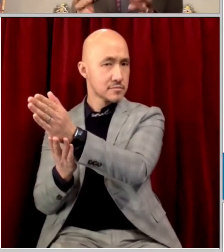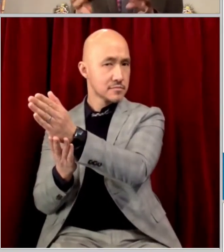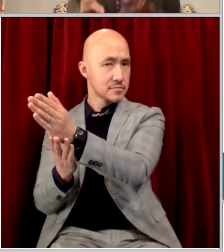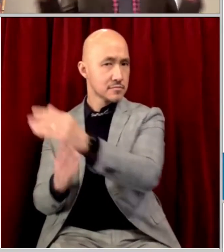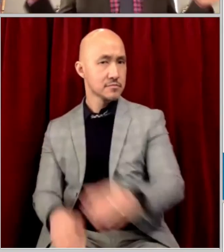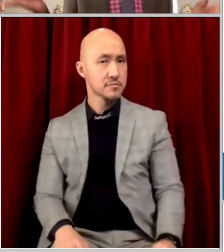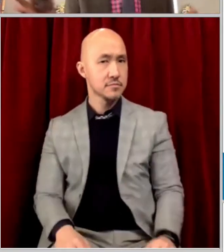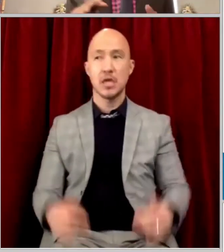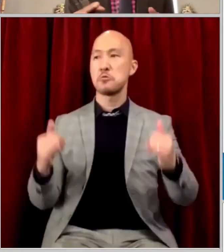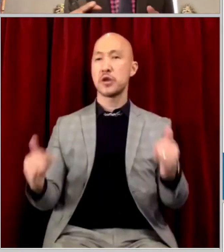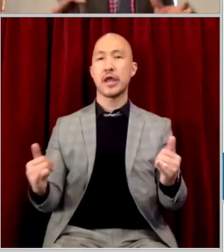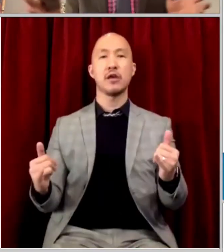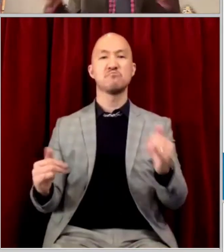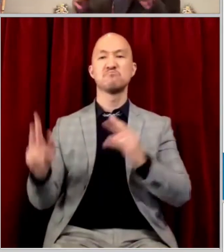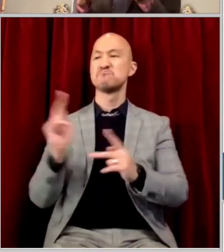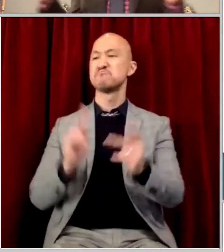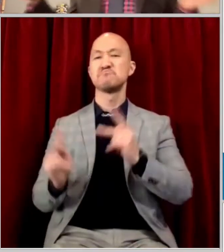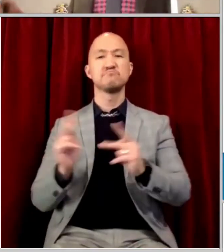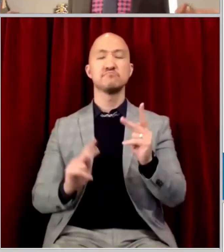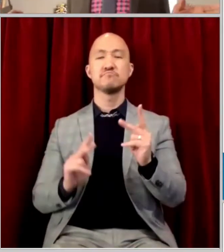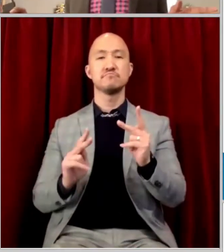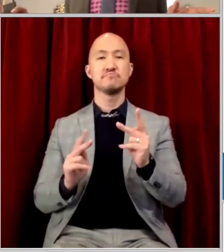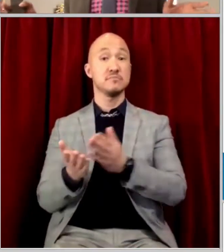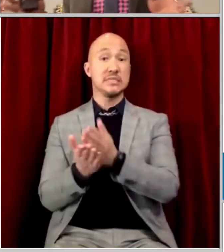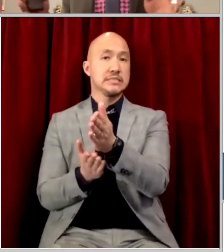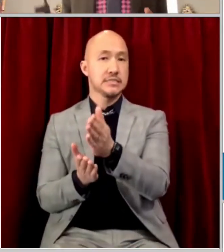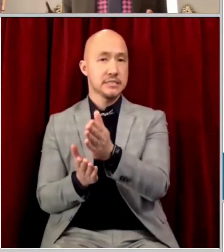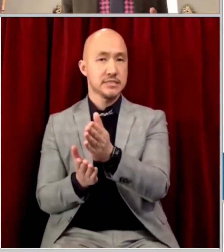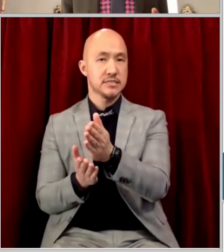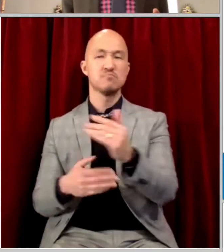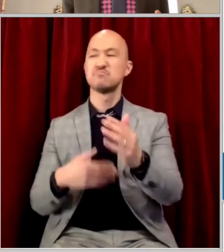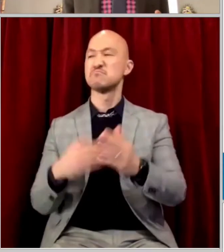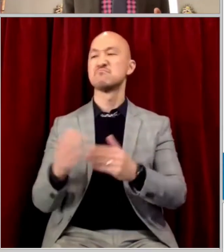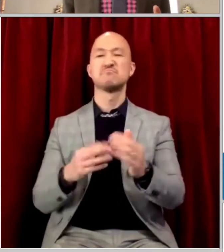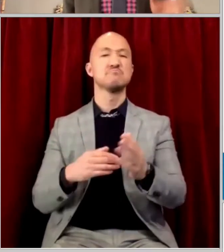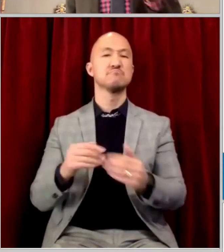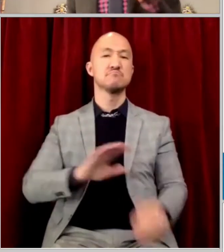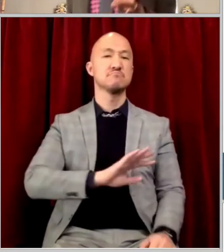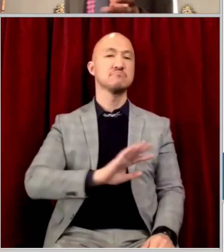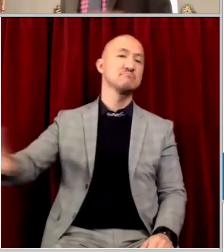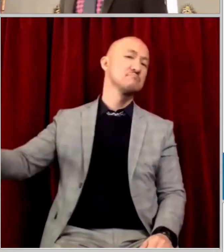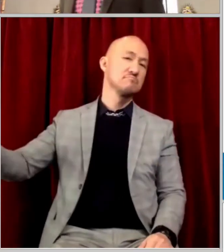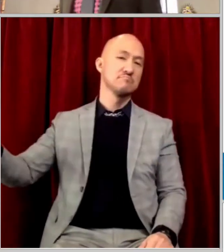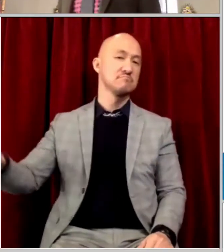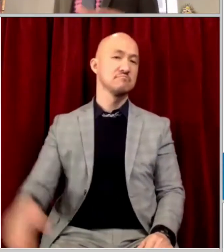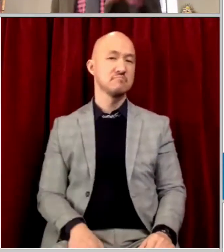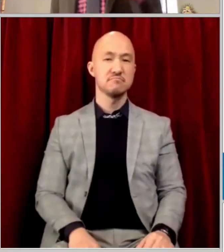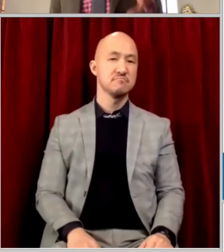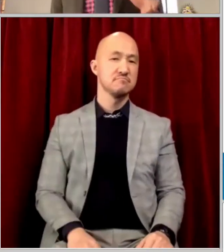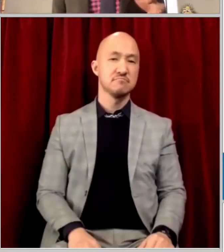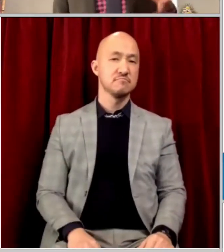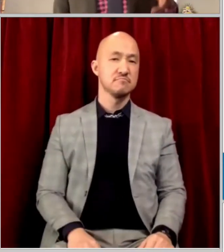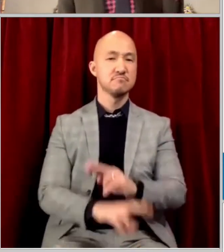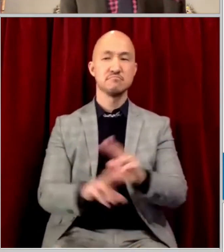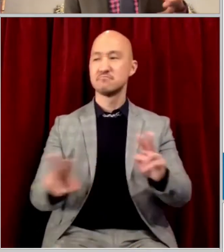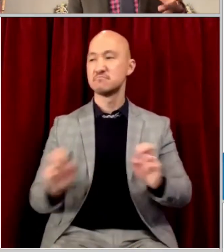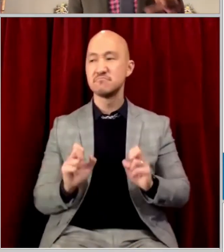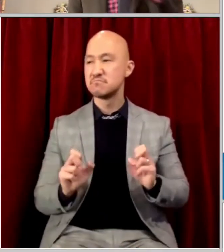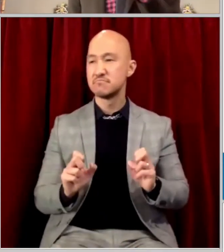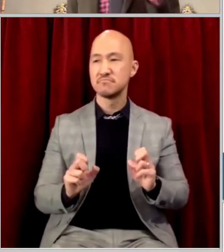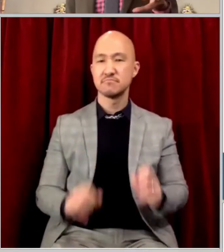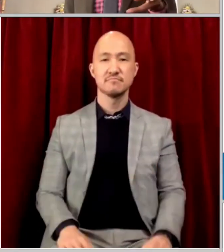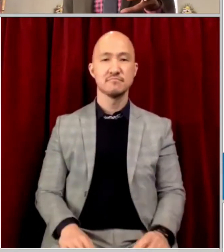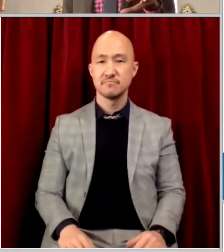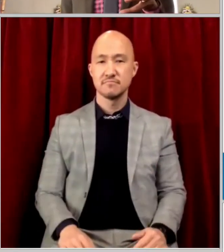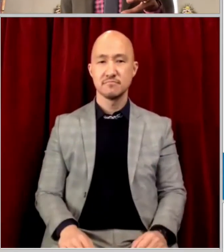God is present and we're involved. But what would it look like if we weren't here at all, right? We have a responsibility to be a